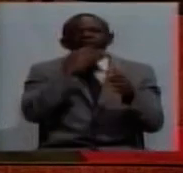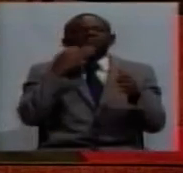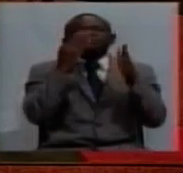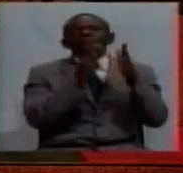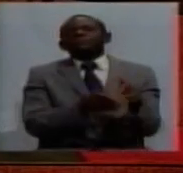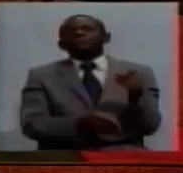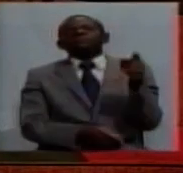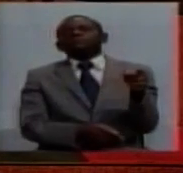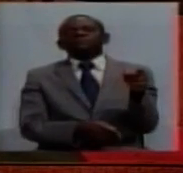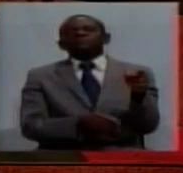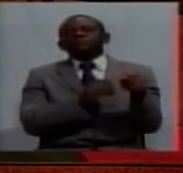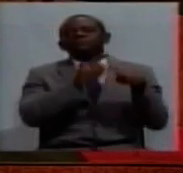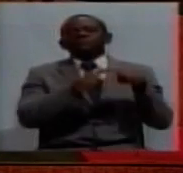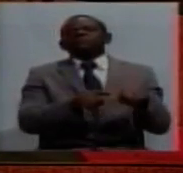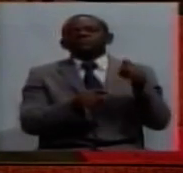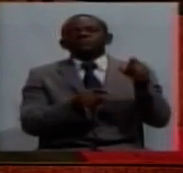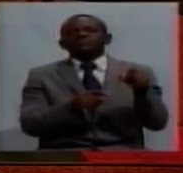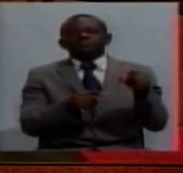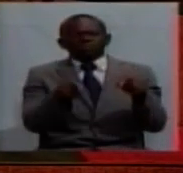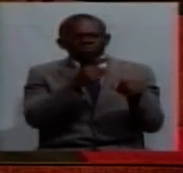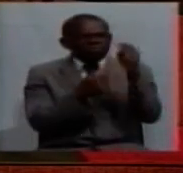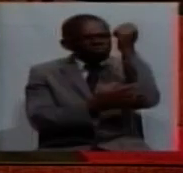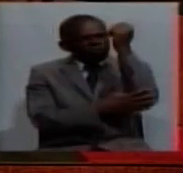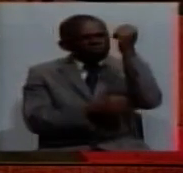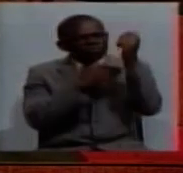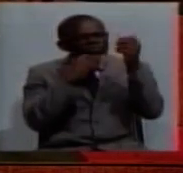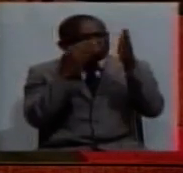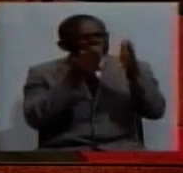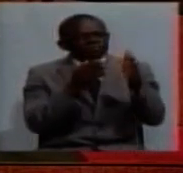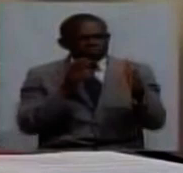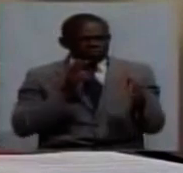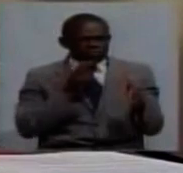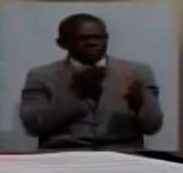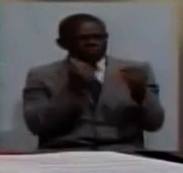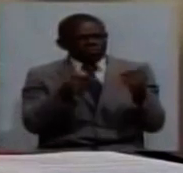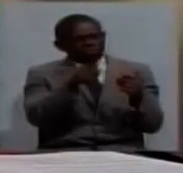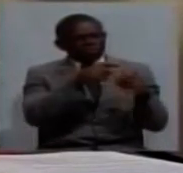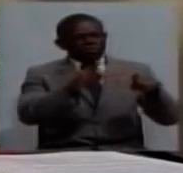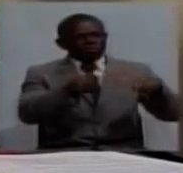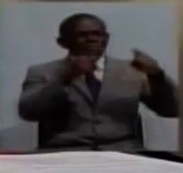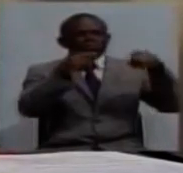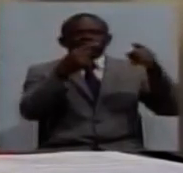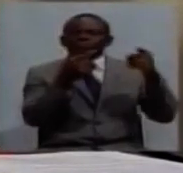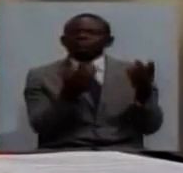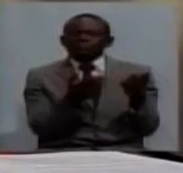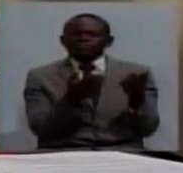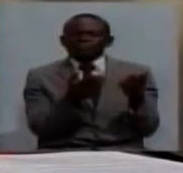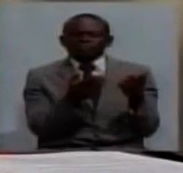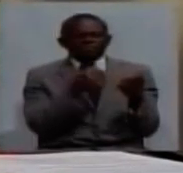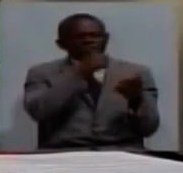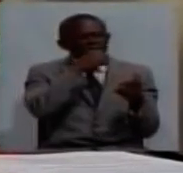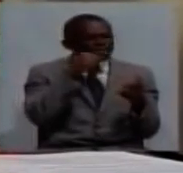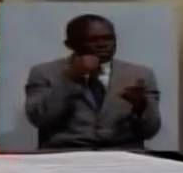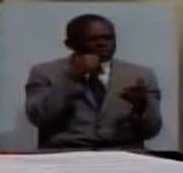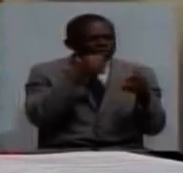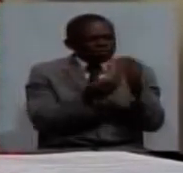small scale. We want them to grow. And so the discussion there is how do we increase productivity, and when we do, how do we go to the next level of